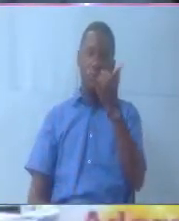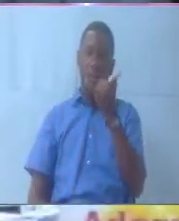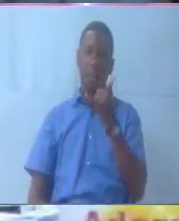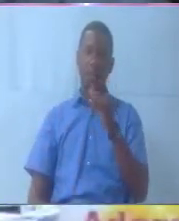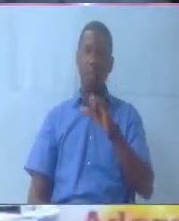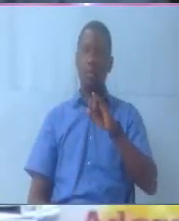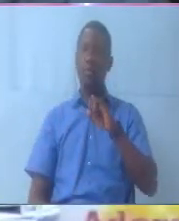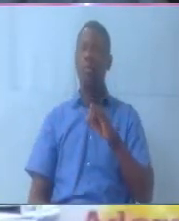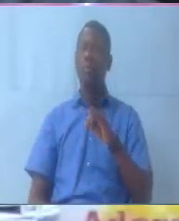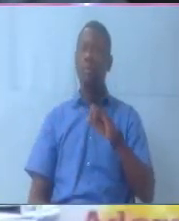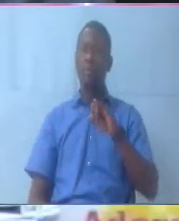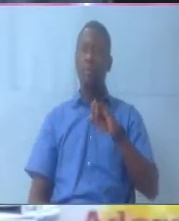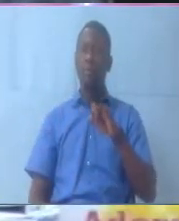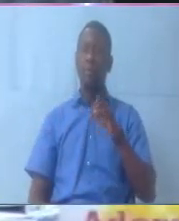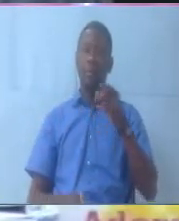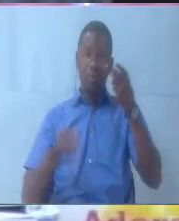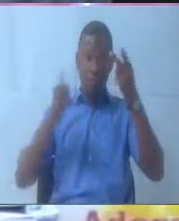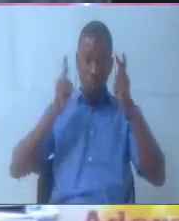fetched.